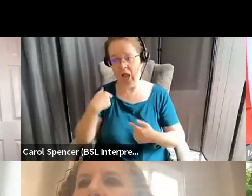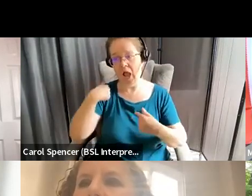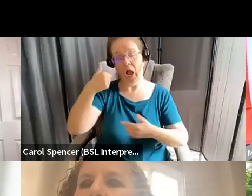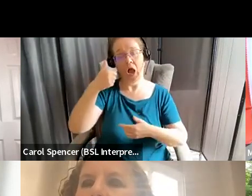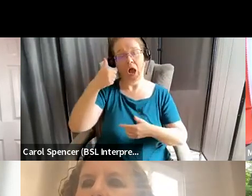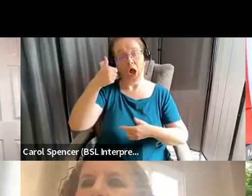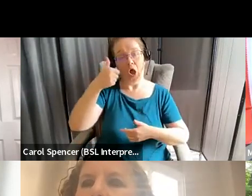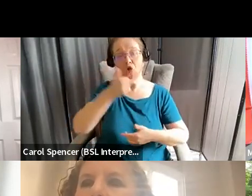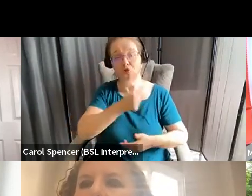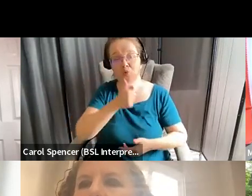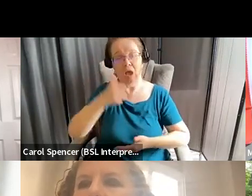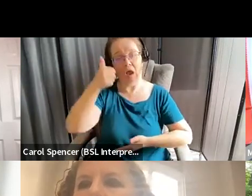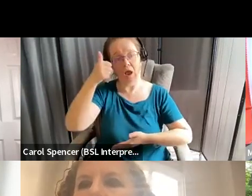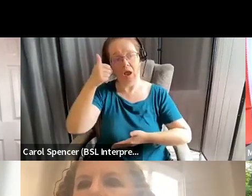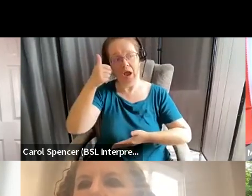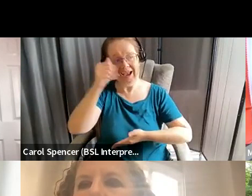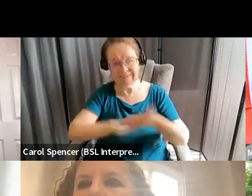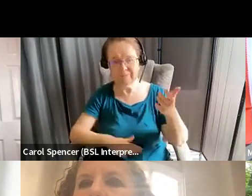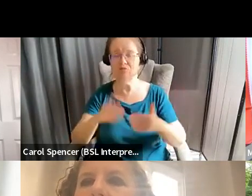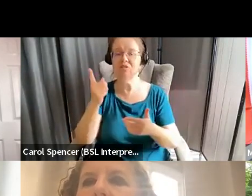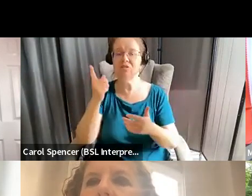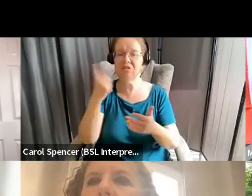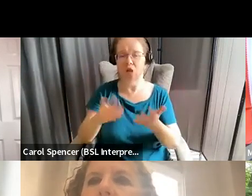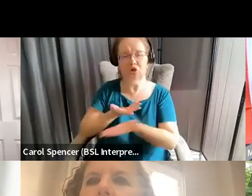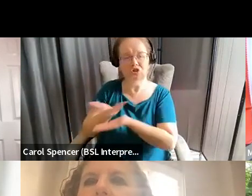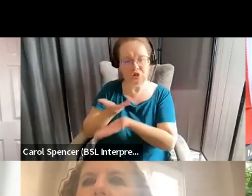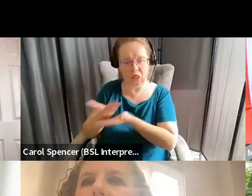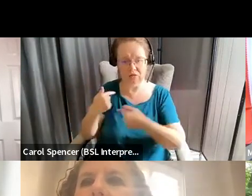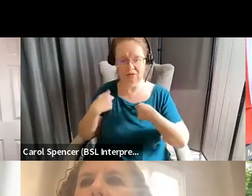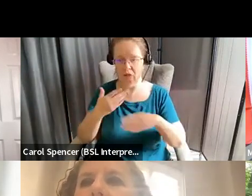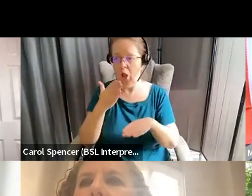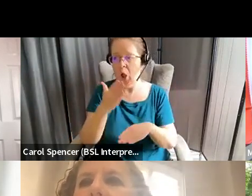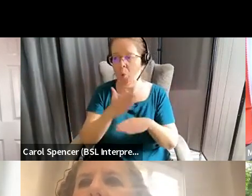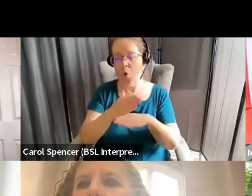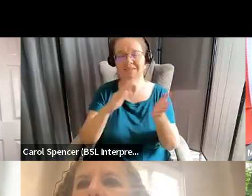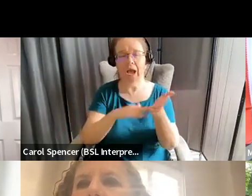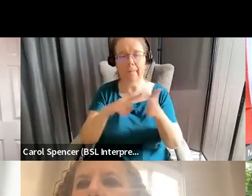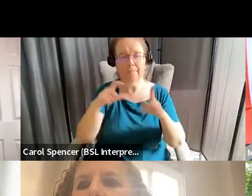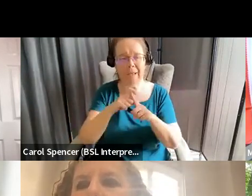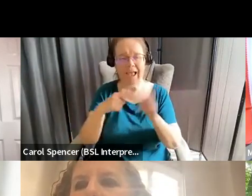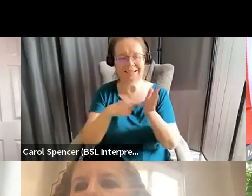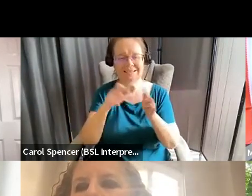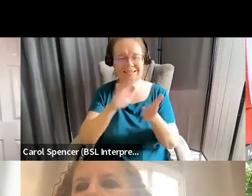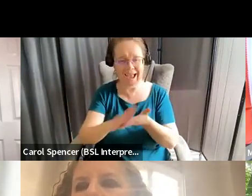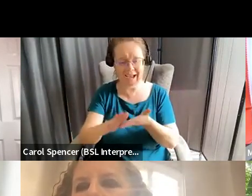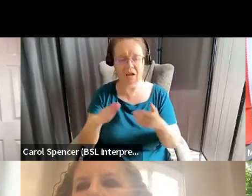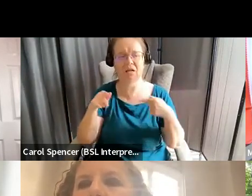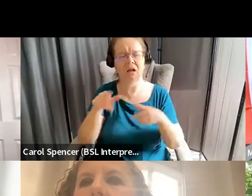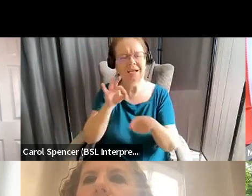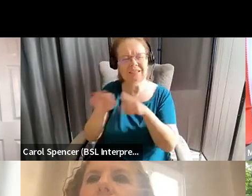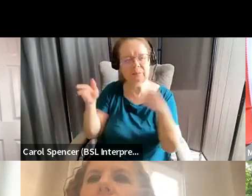user experience researcher and accessibility consultant. I work in MedTech, specifically in